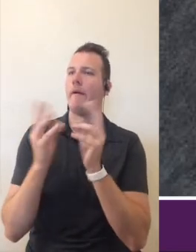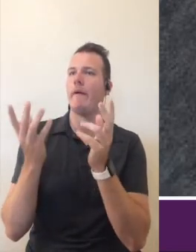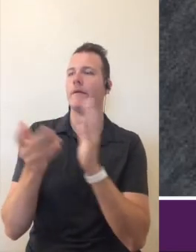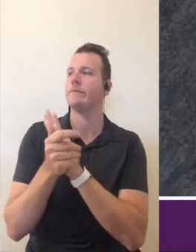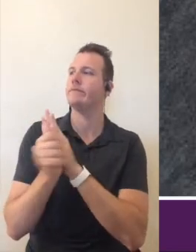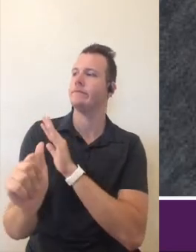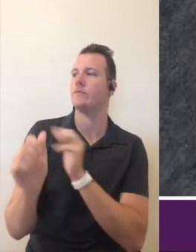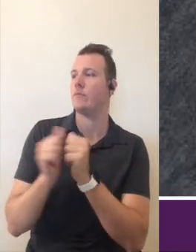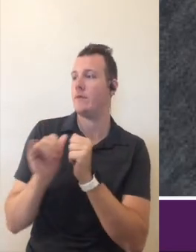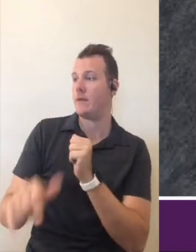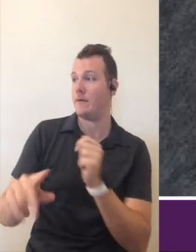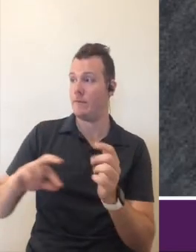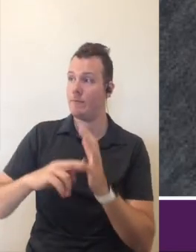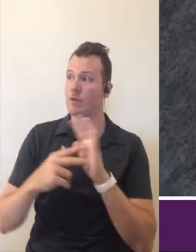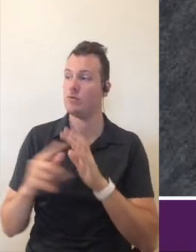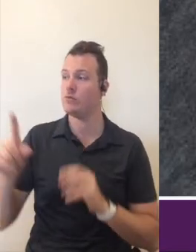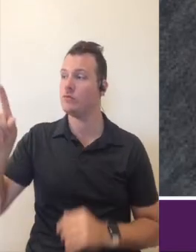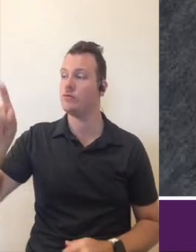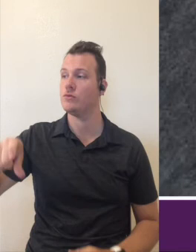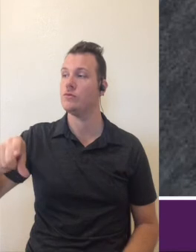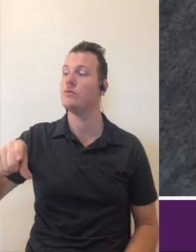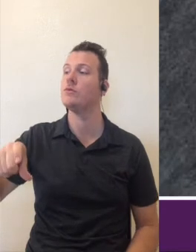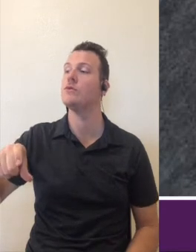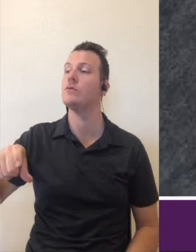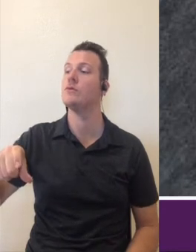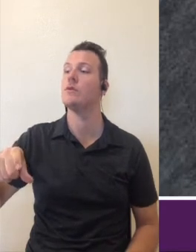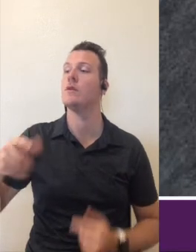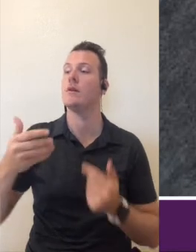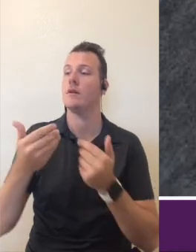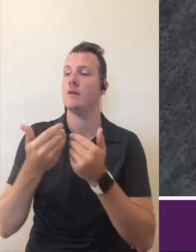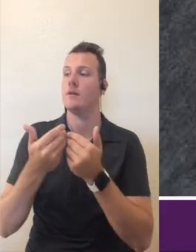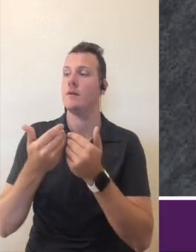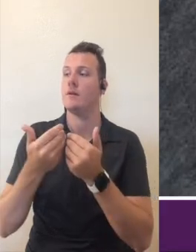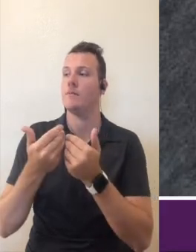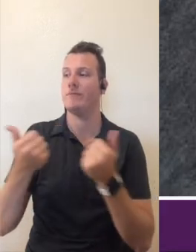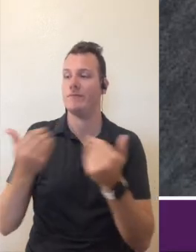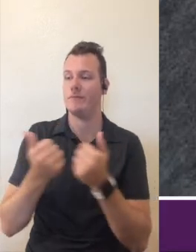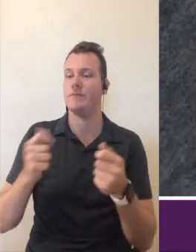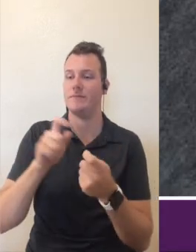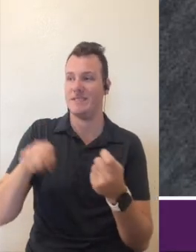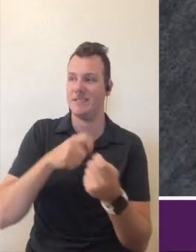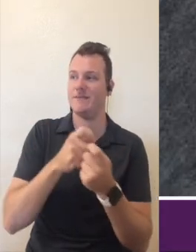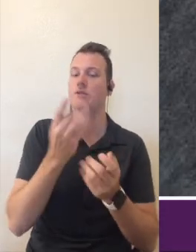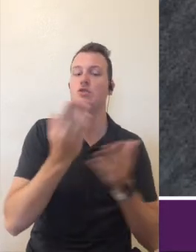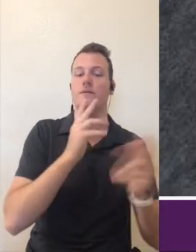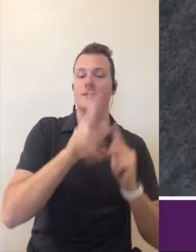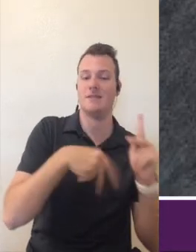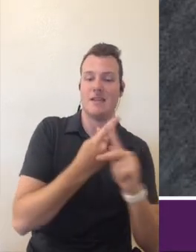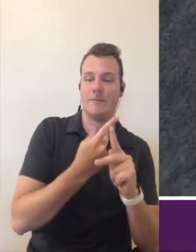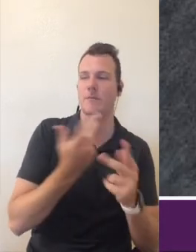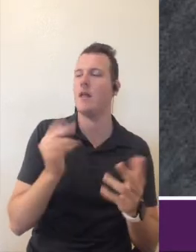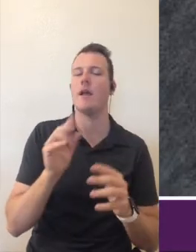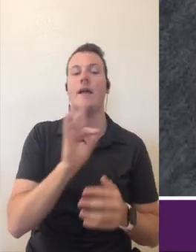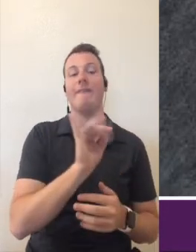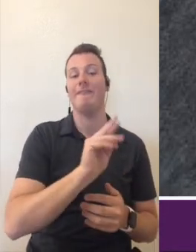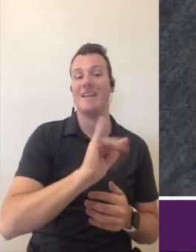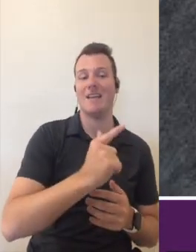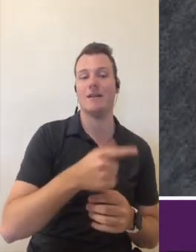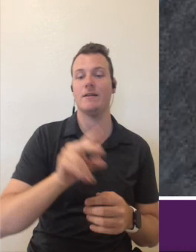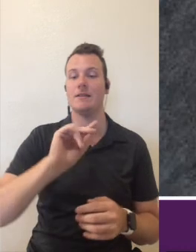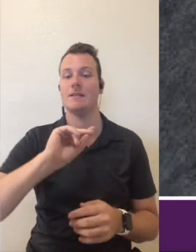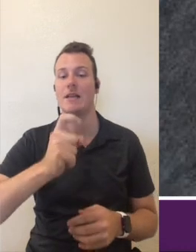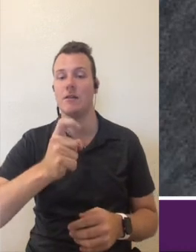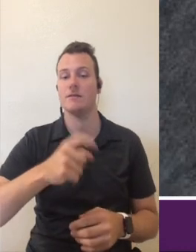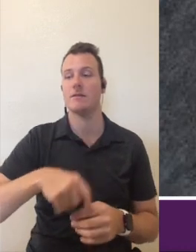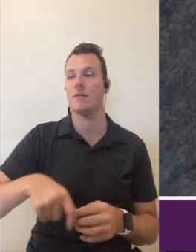as you get more, I guess, adept at doing that, should you be then breaking those hours out by different service types? So should